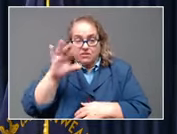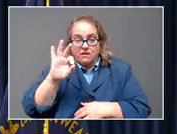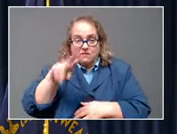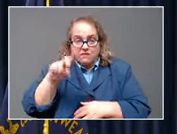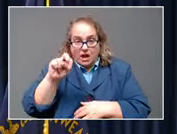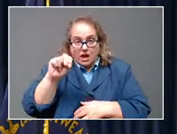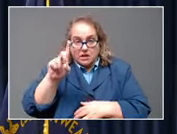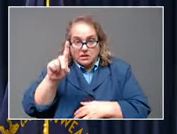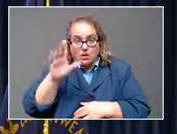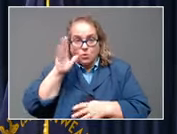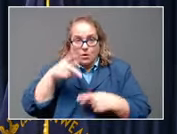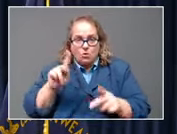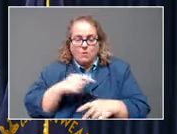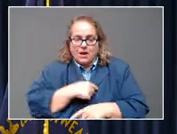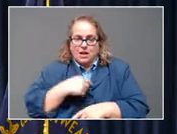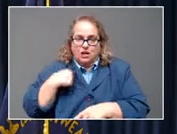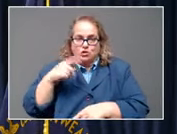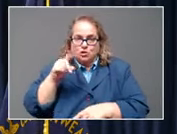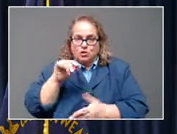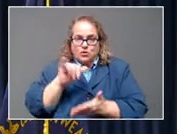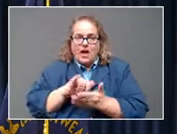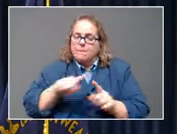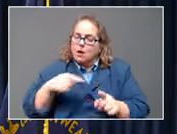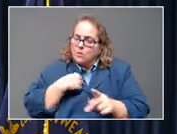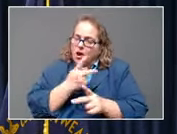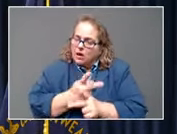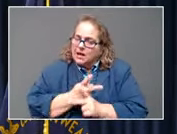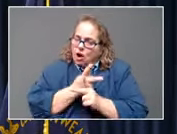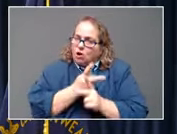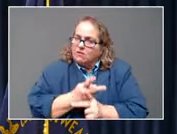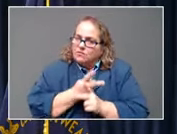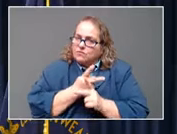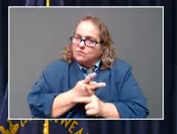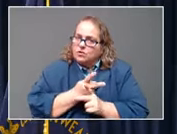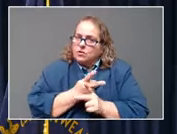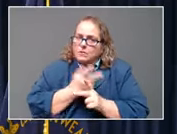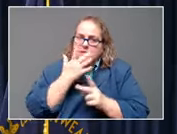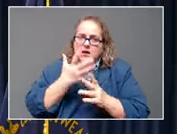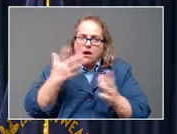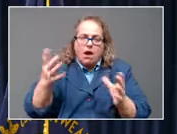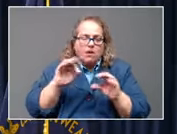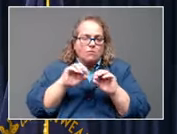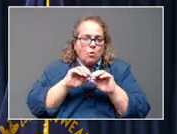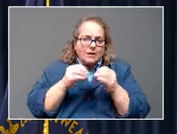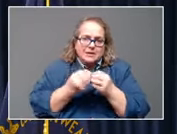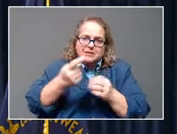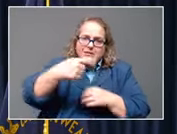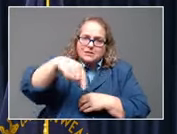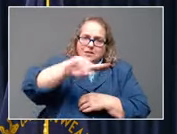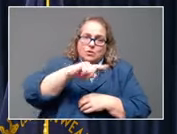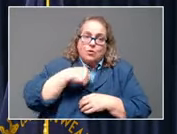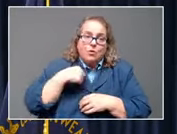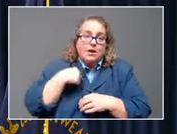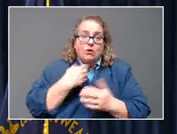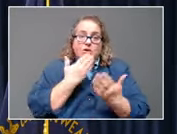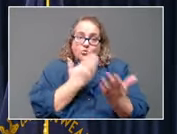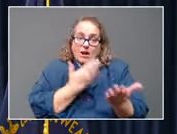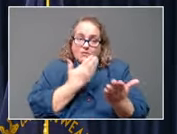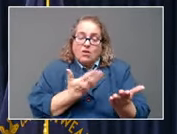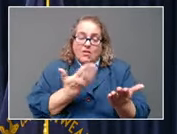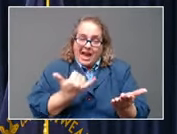that, but we are being careful because there are a lot of organizations that we're really grateful to that are on the ground